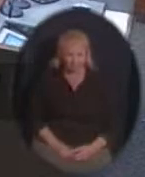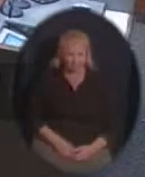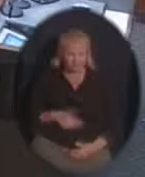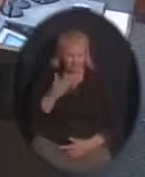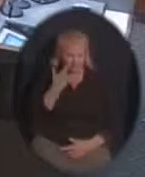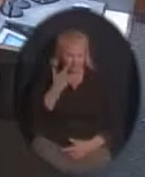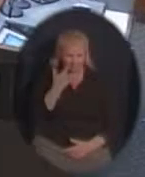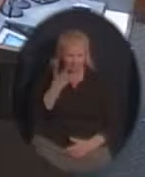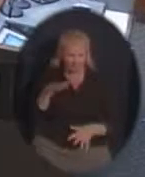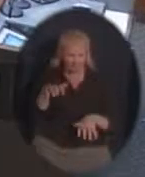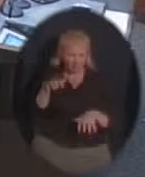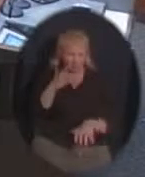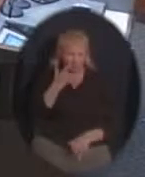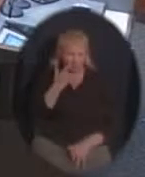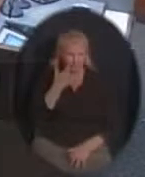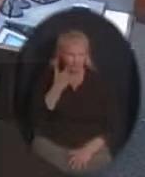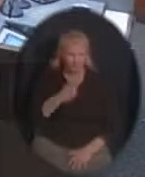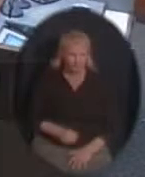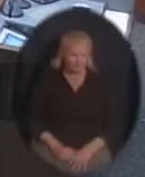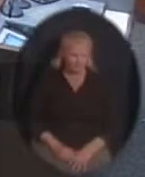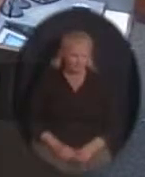All right, I'll lead off.